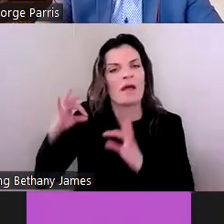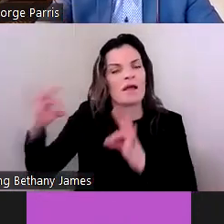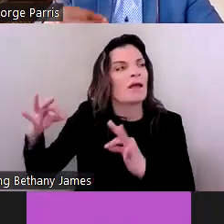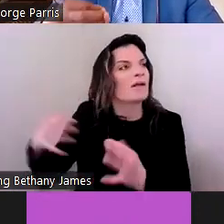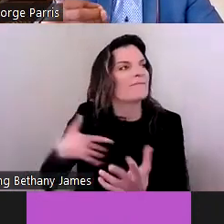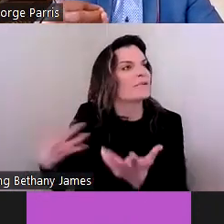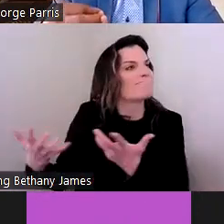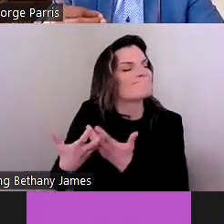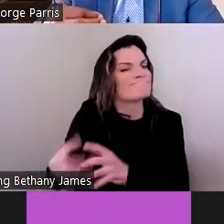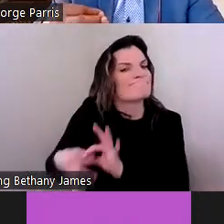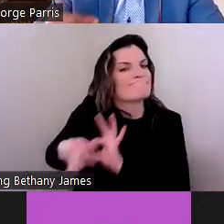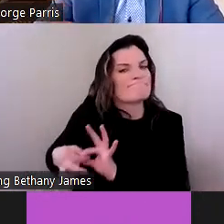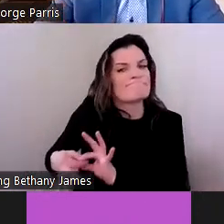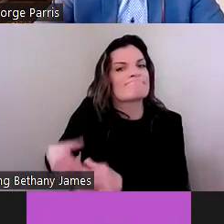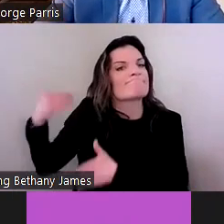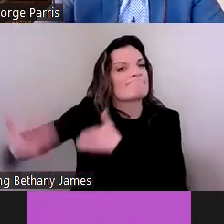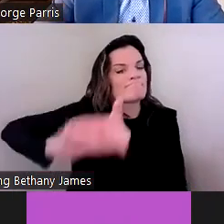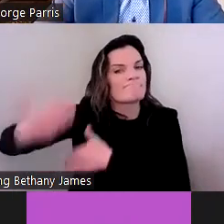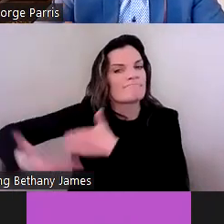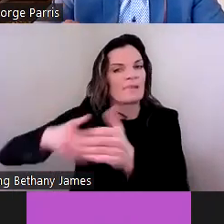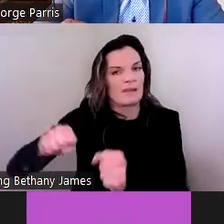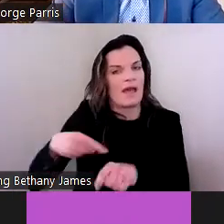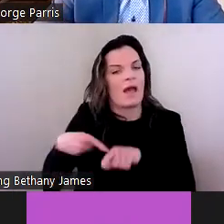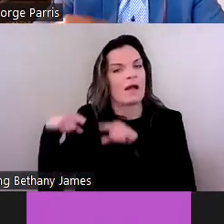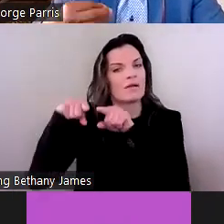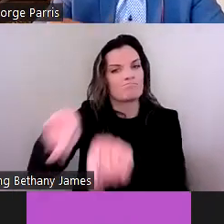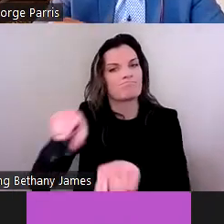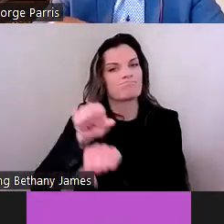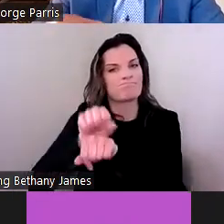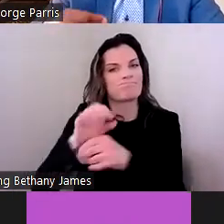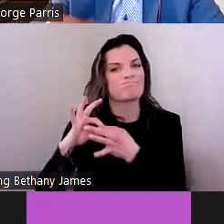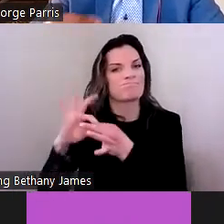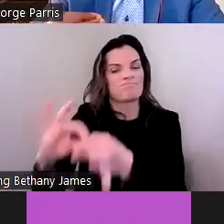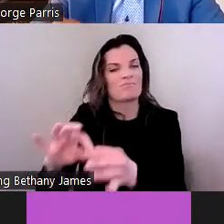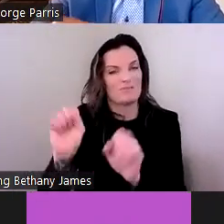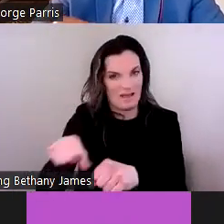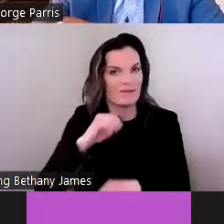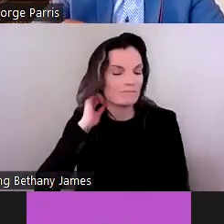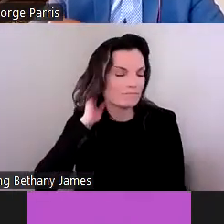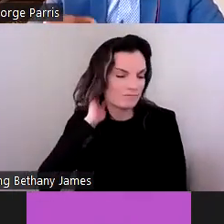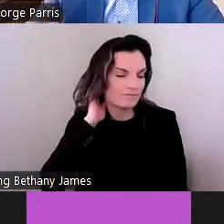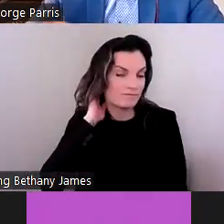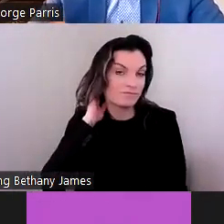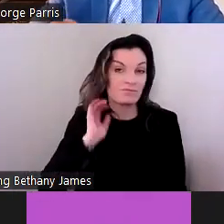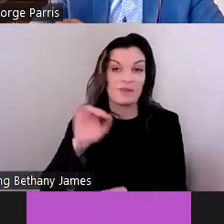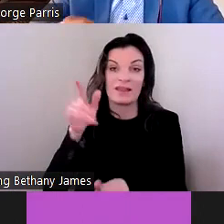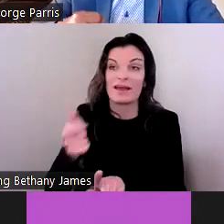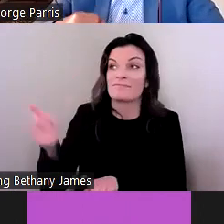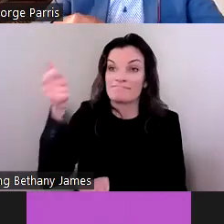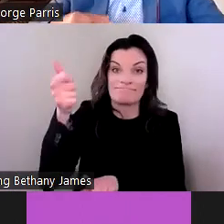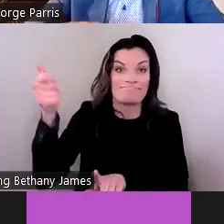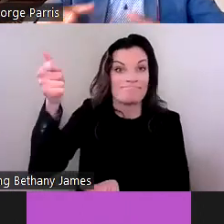you're dealing with and who what your leaders mean to you, as well as your